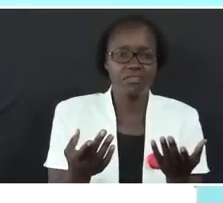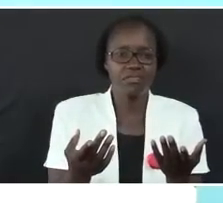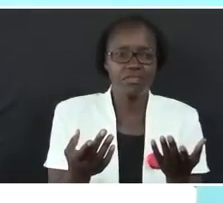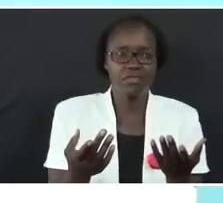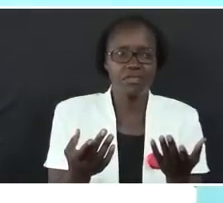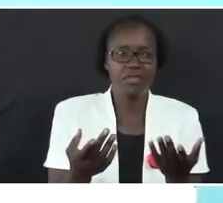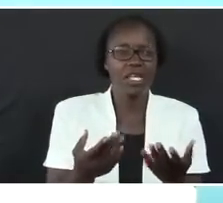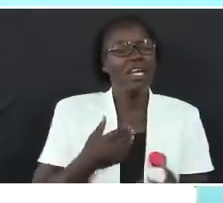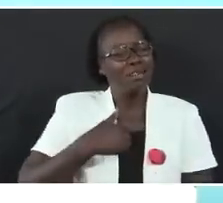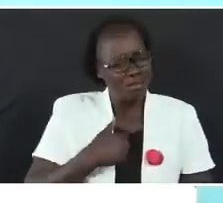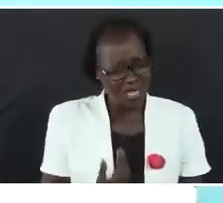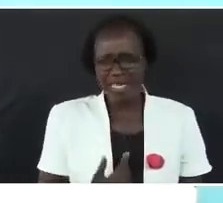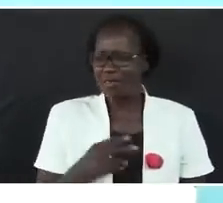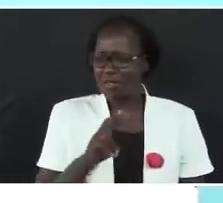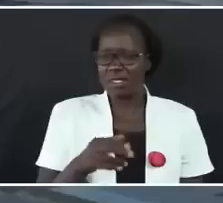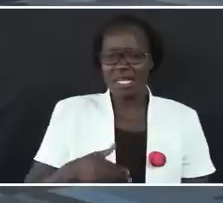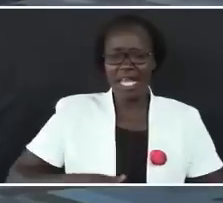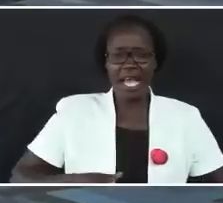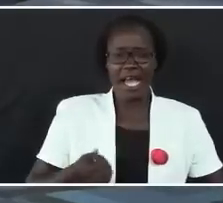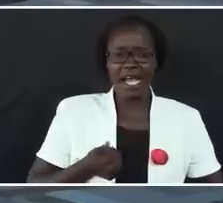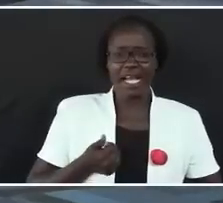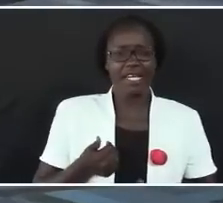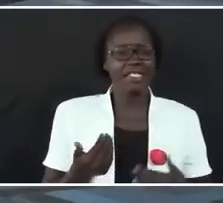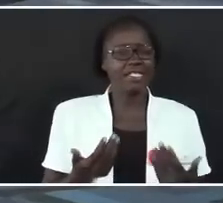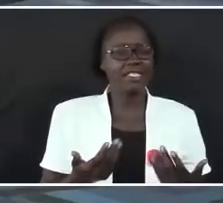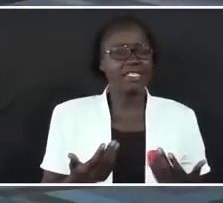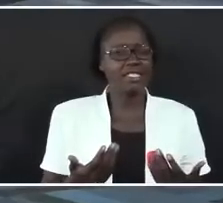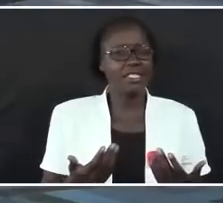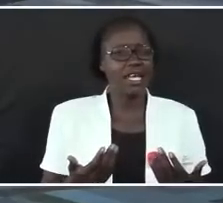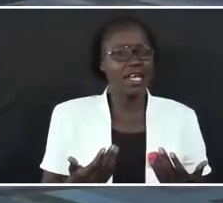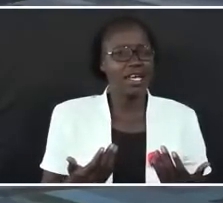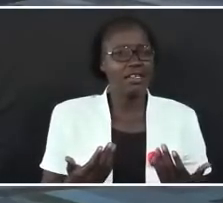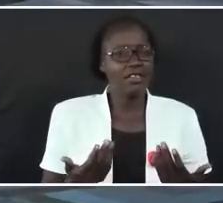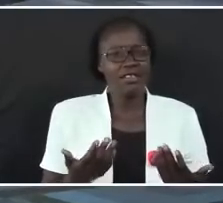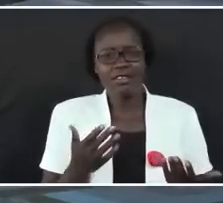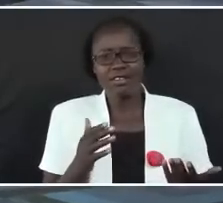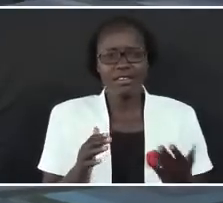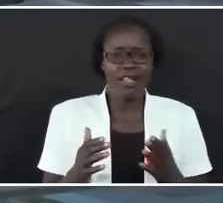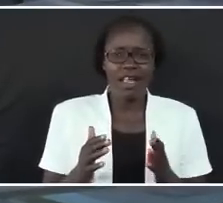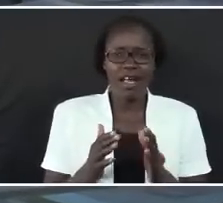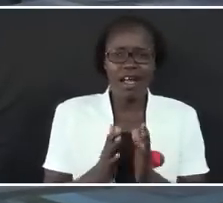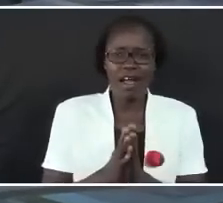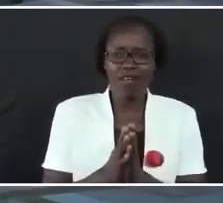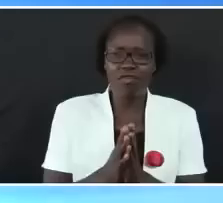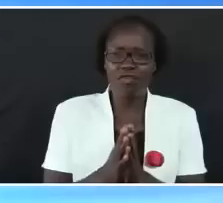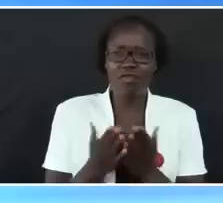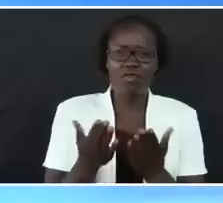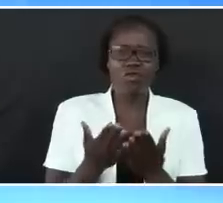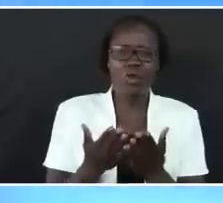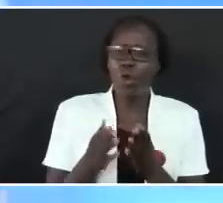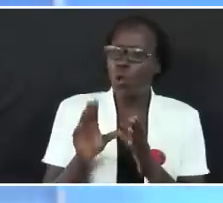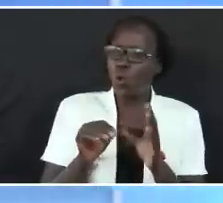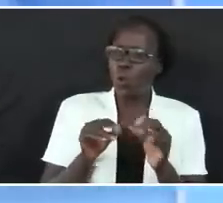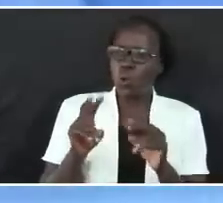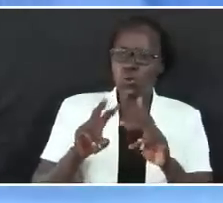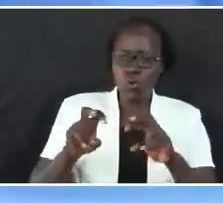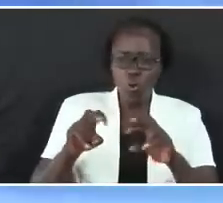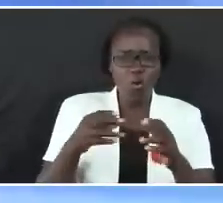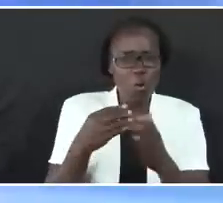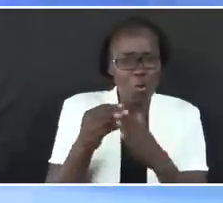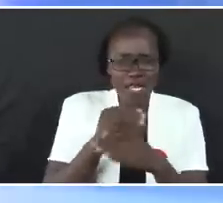I'm tired of seeing young girls having to sap every cent from our young